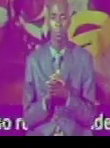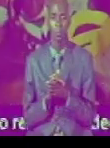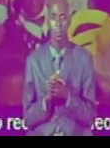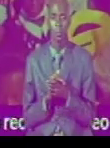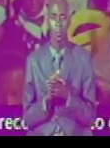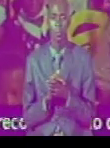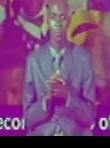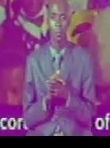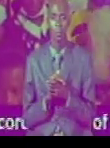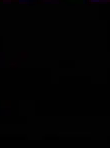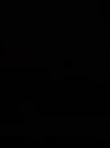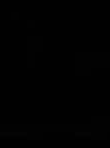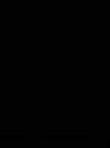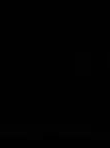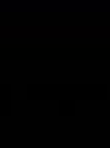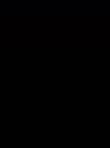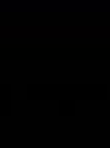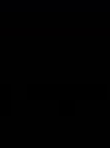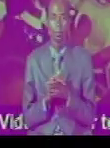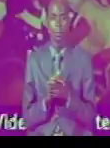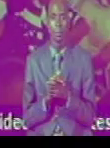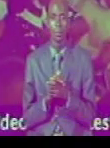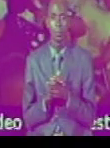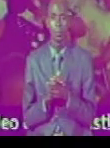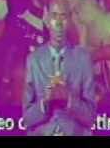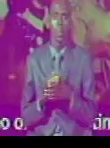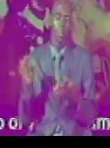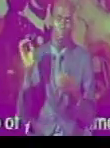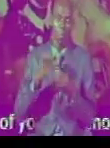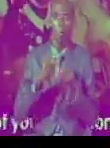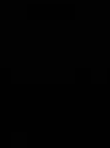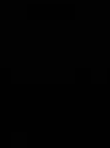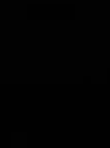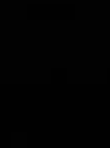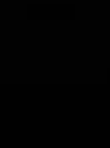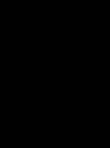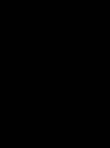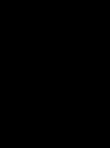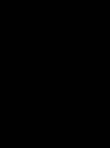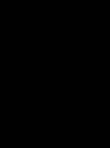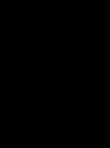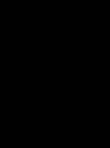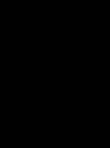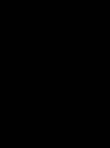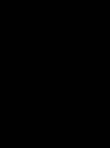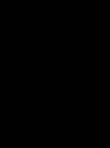after they have been fed with the word of God. More miracles from the Alpha location.